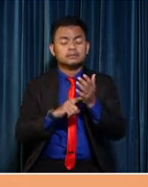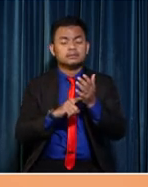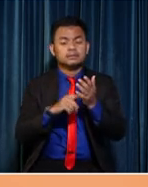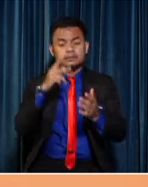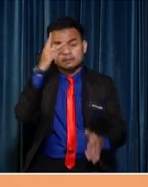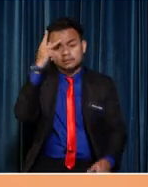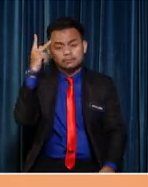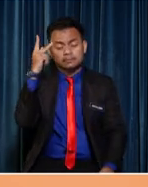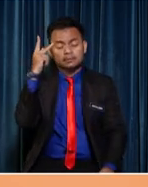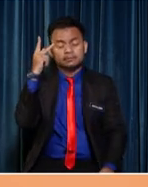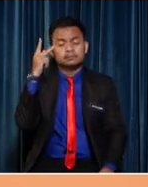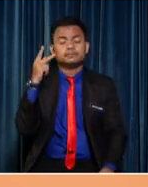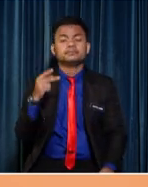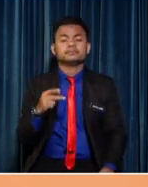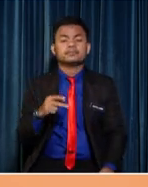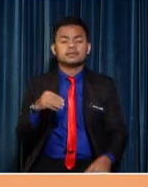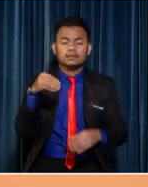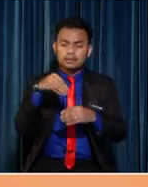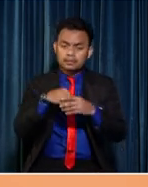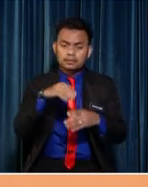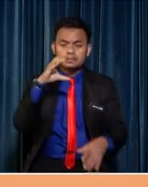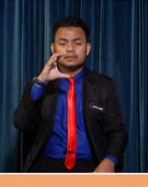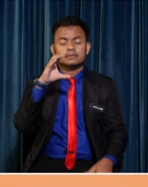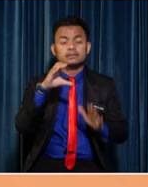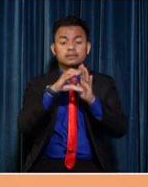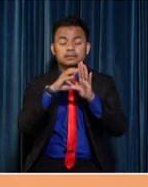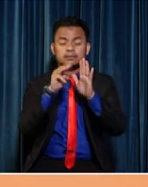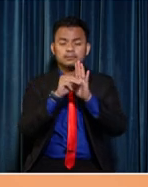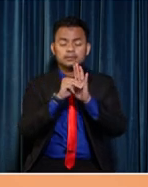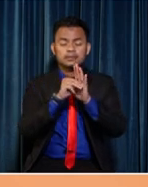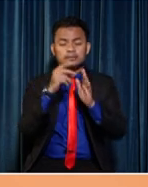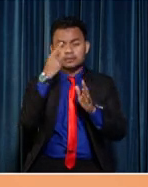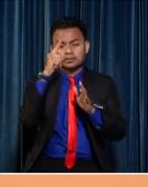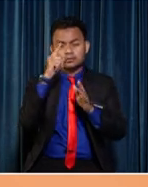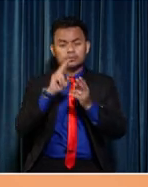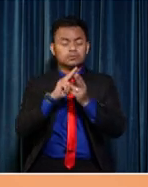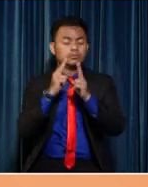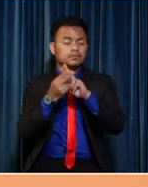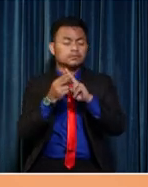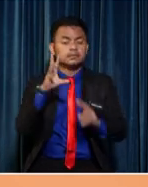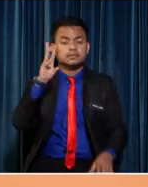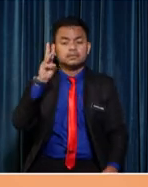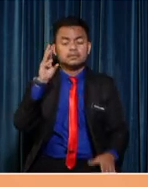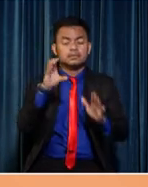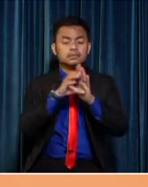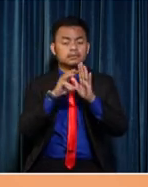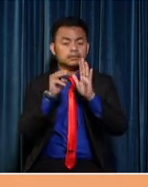in centimeter. To convert 6 meters to